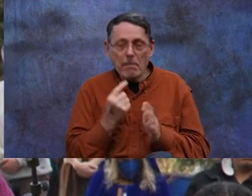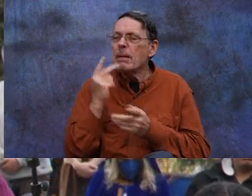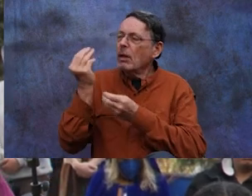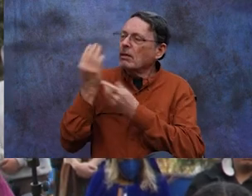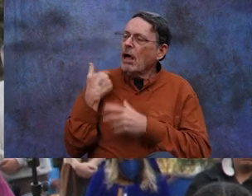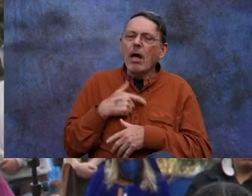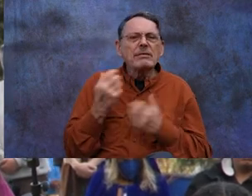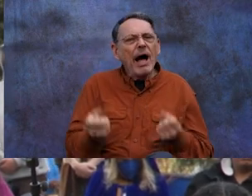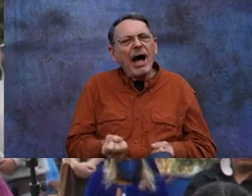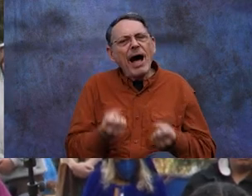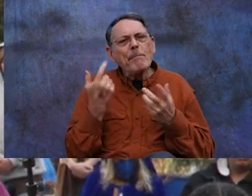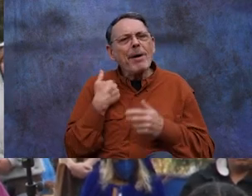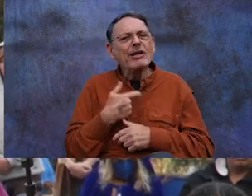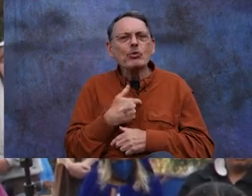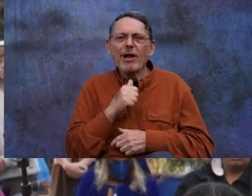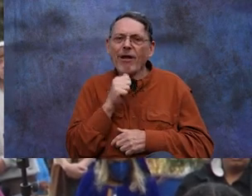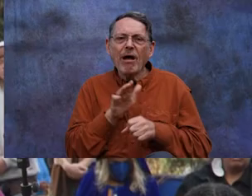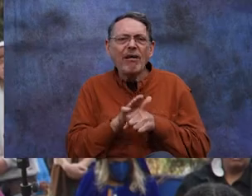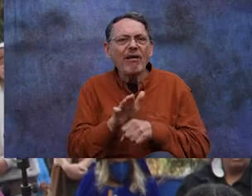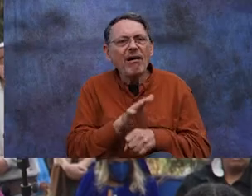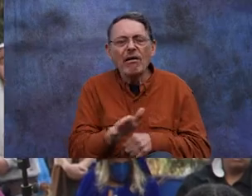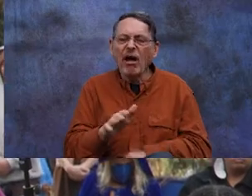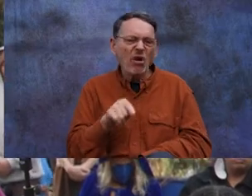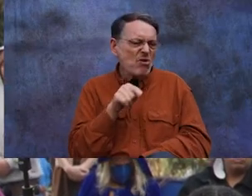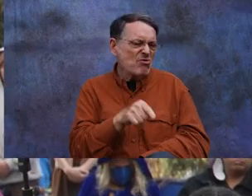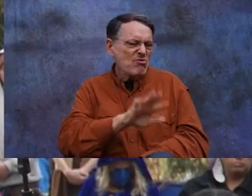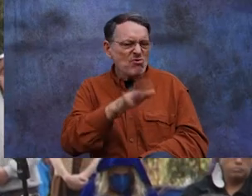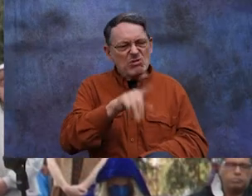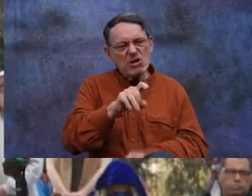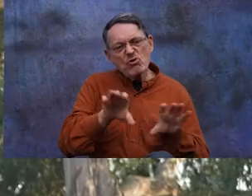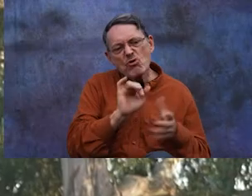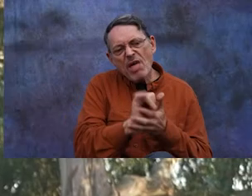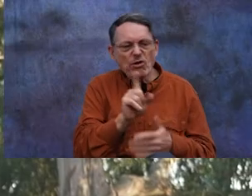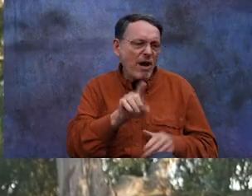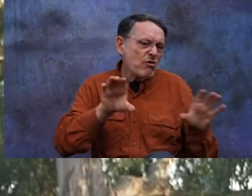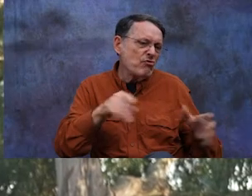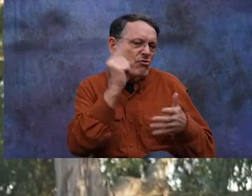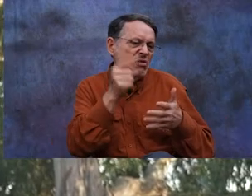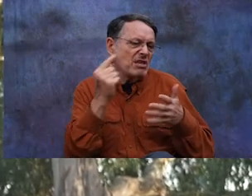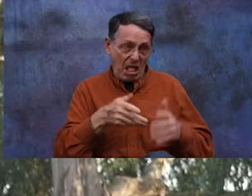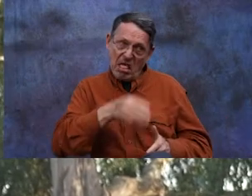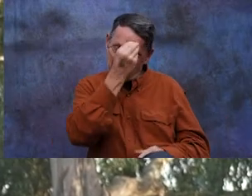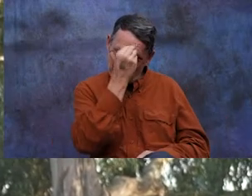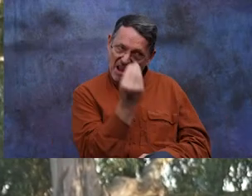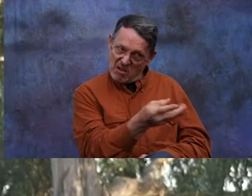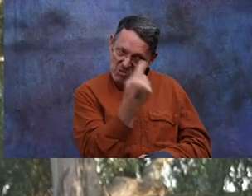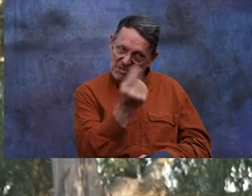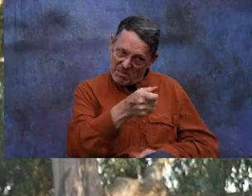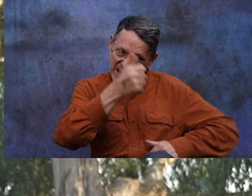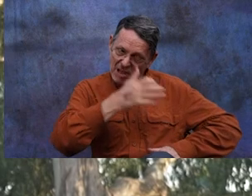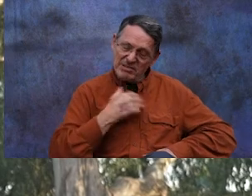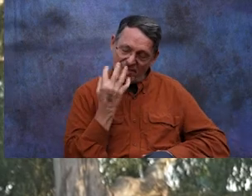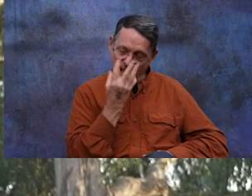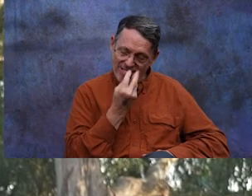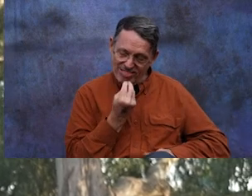how much we are not enough, that you need to do this, you need to accomplish that. And let me tell you something, my